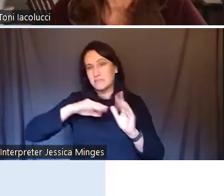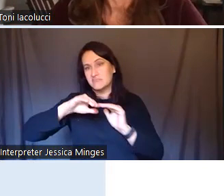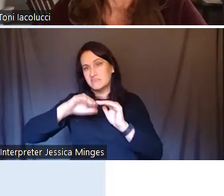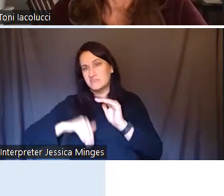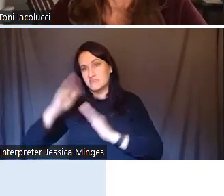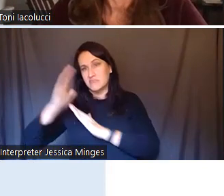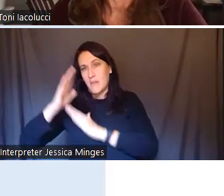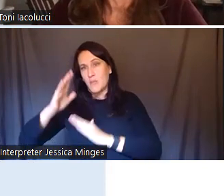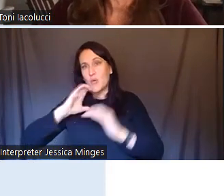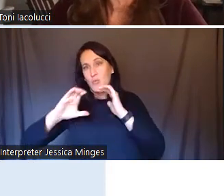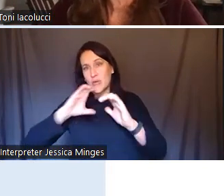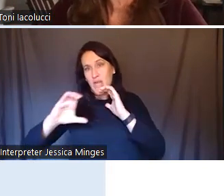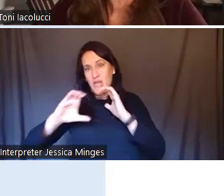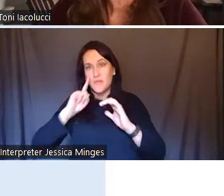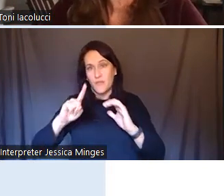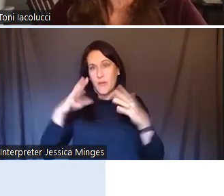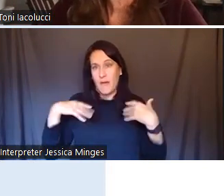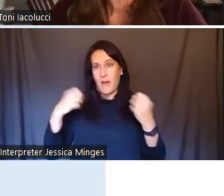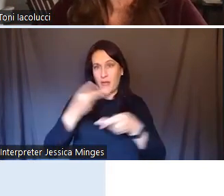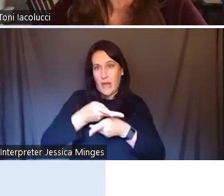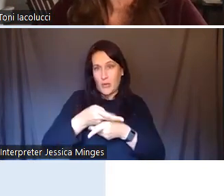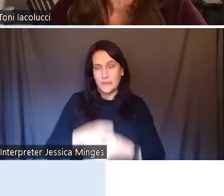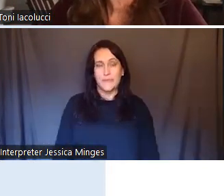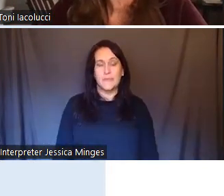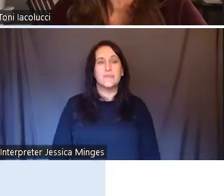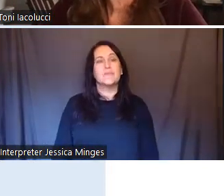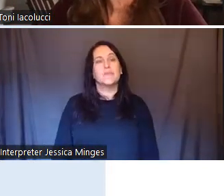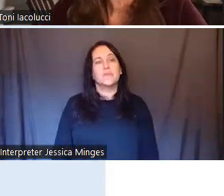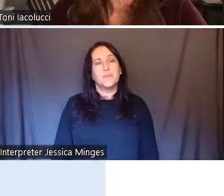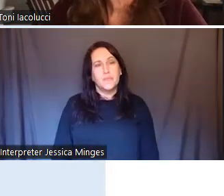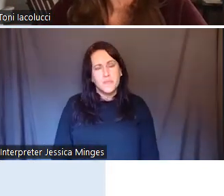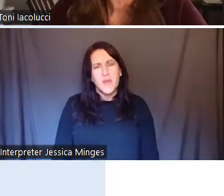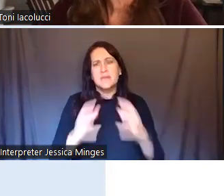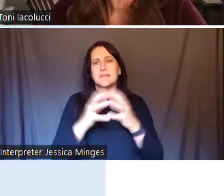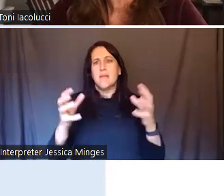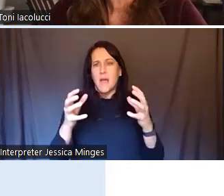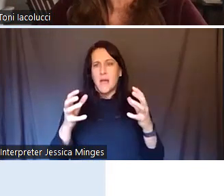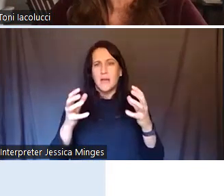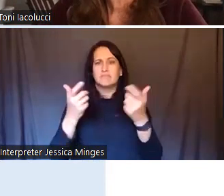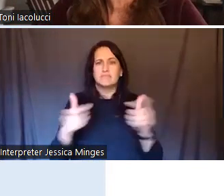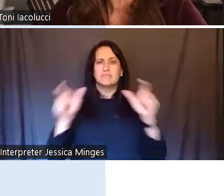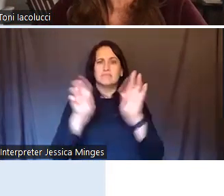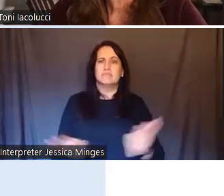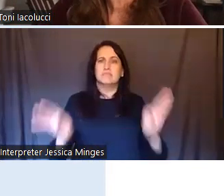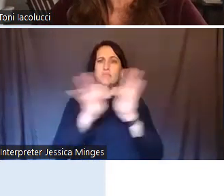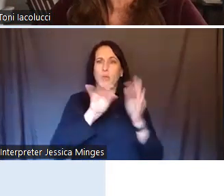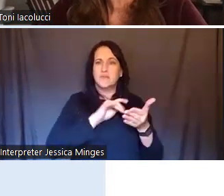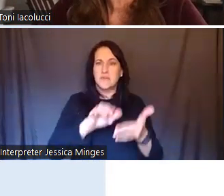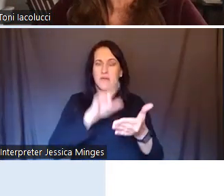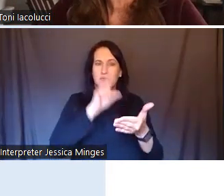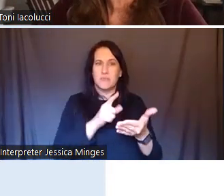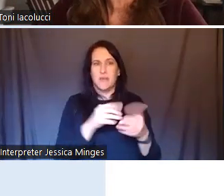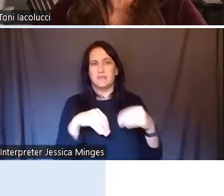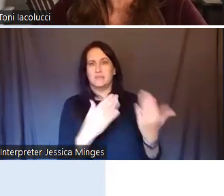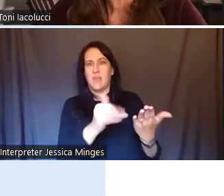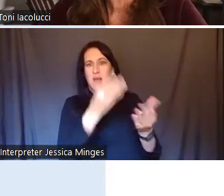optimal communication in healthcare. There are lots of large studies that have yielded this data. One of